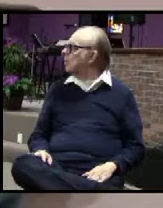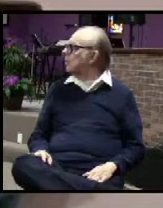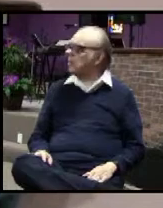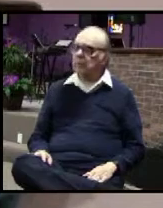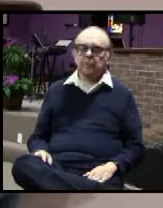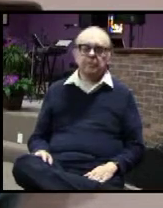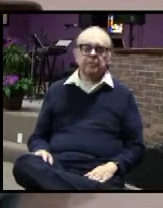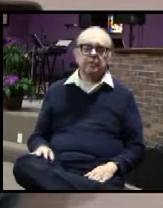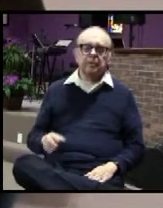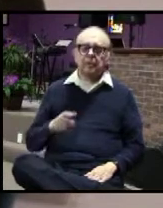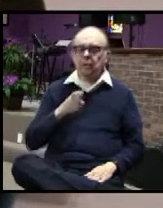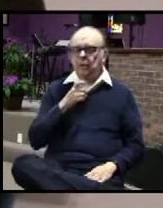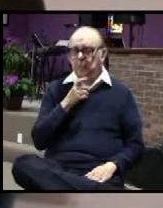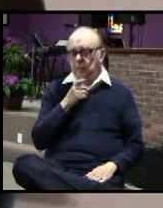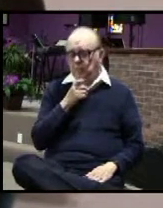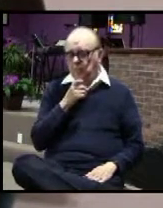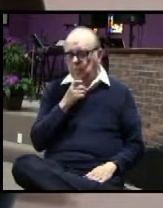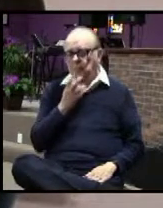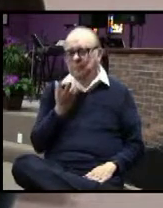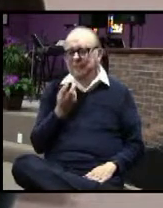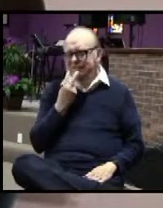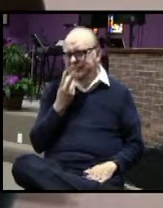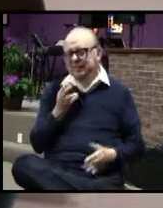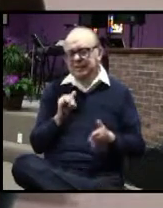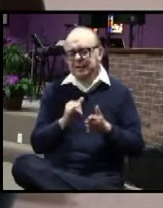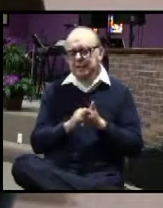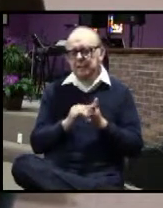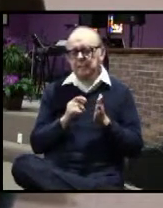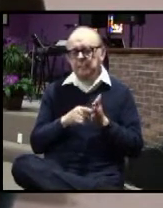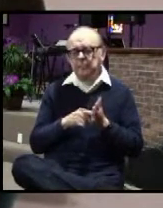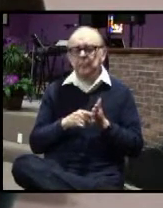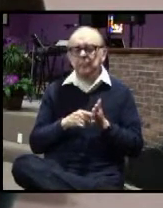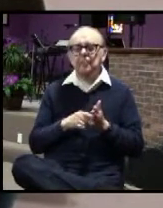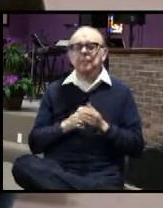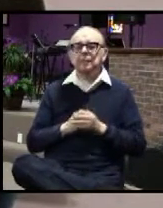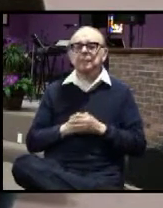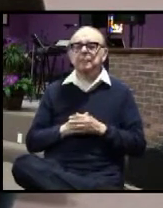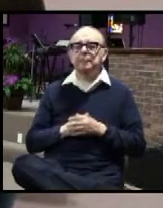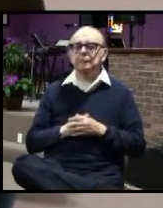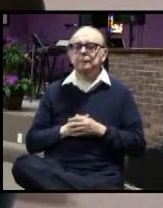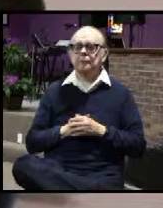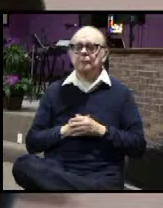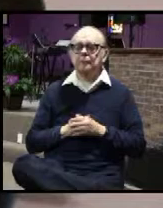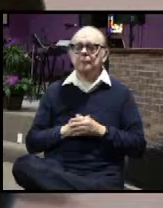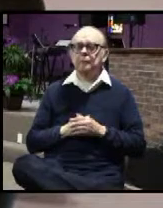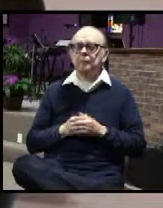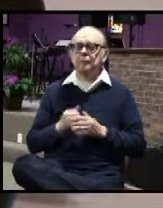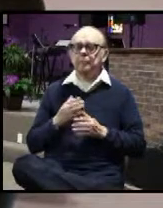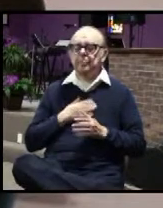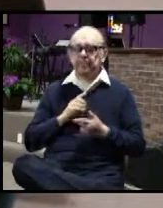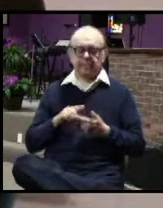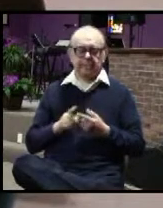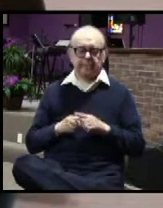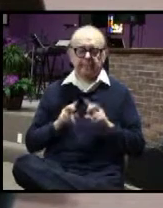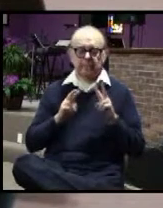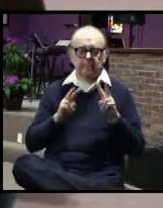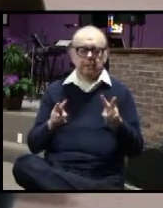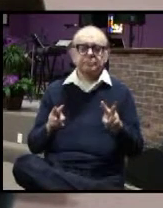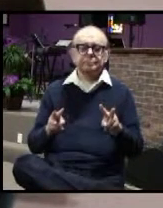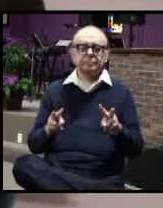Who really wants to sit this on display in my house? I mean, you know, my friends will come in and look and see